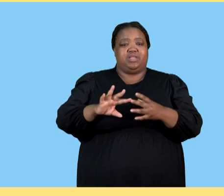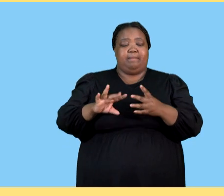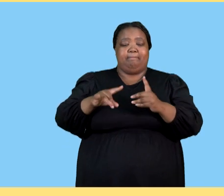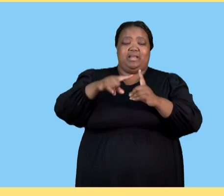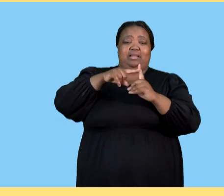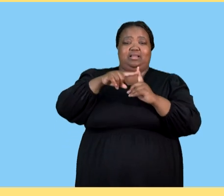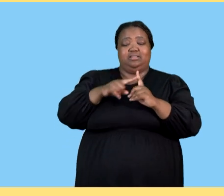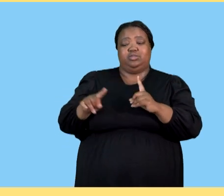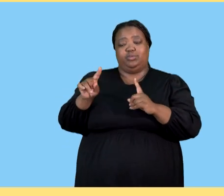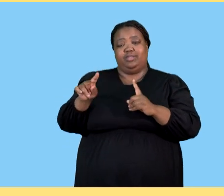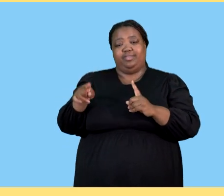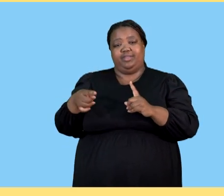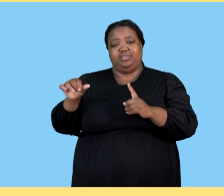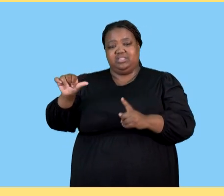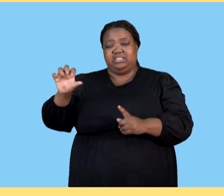plus